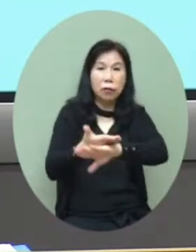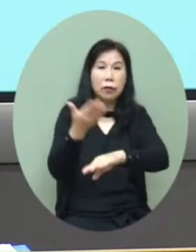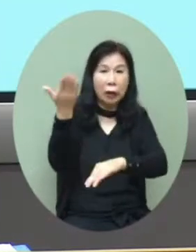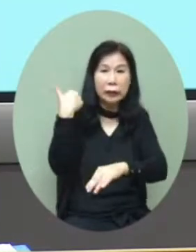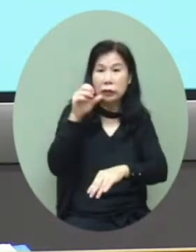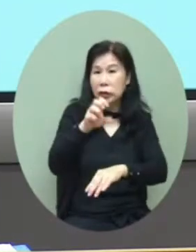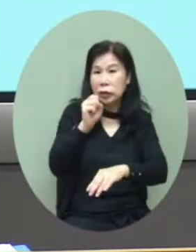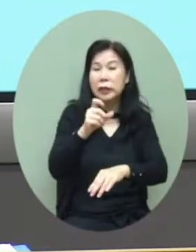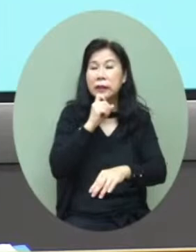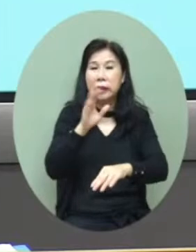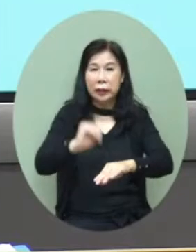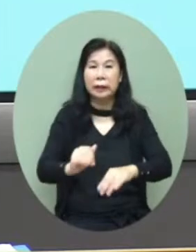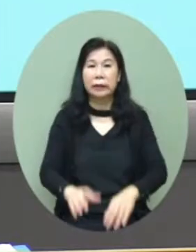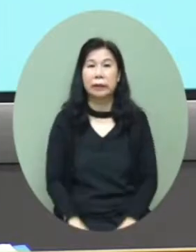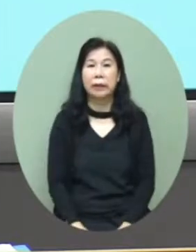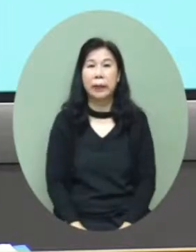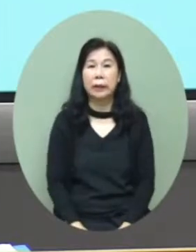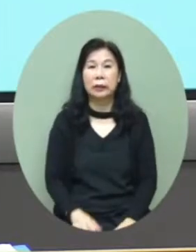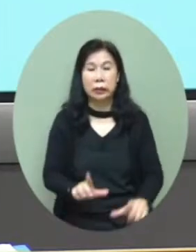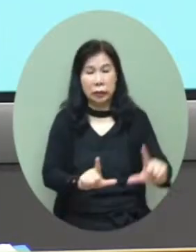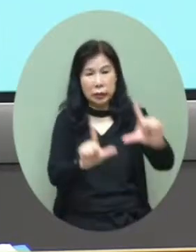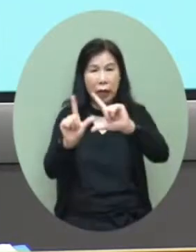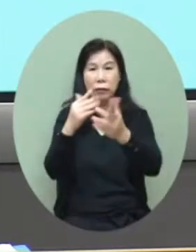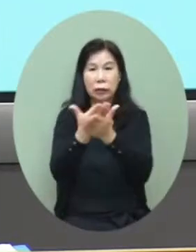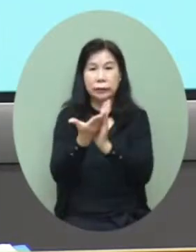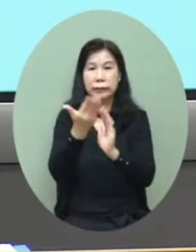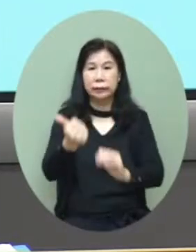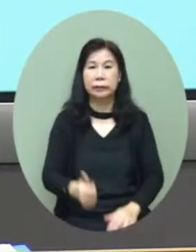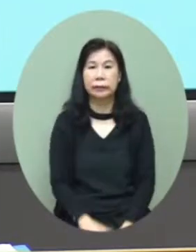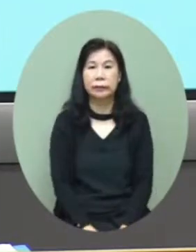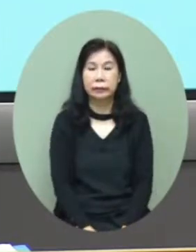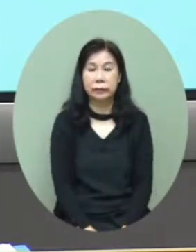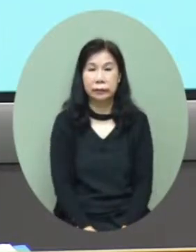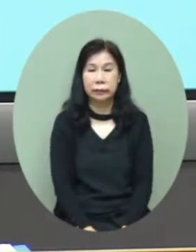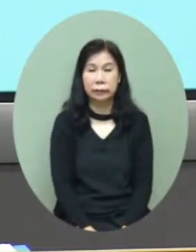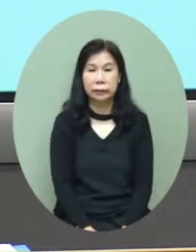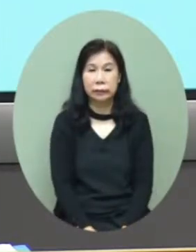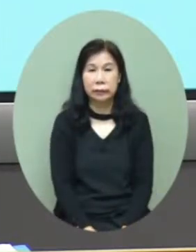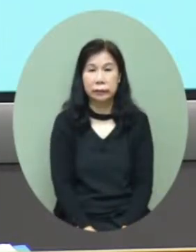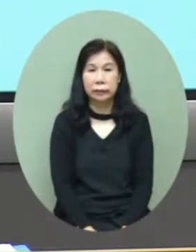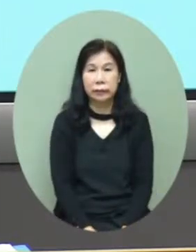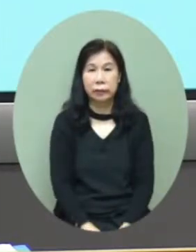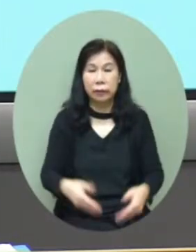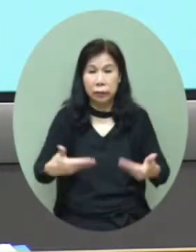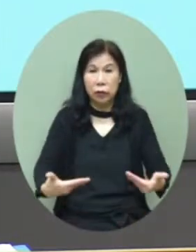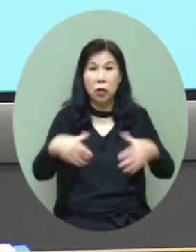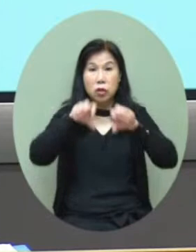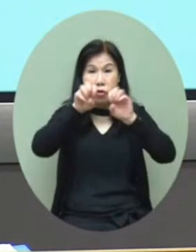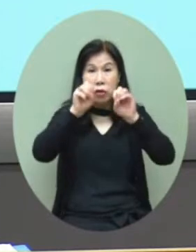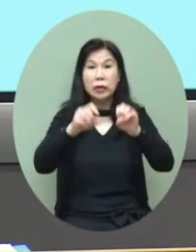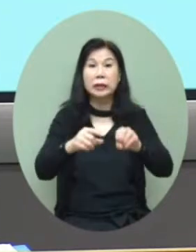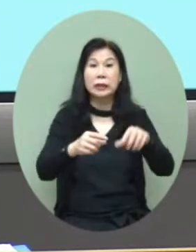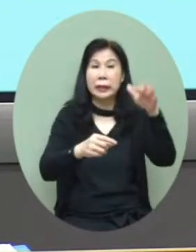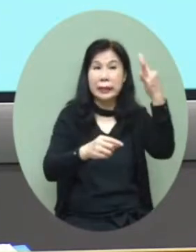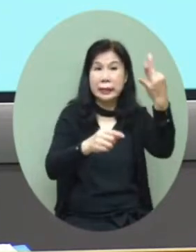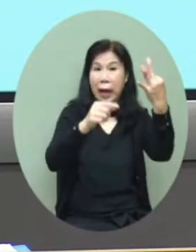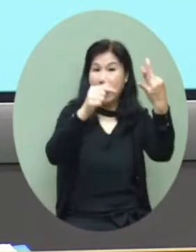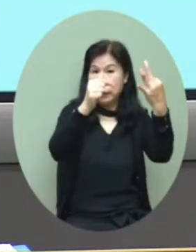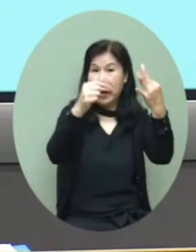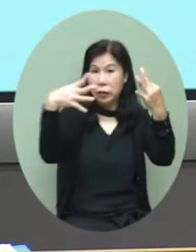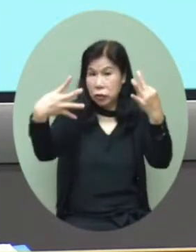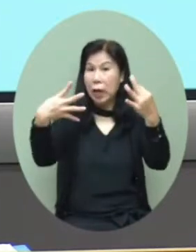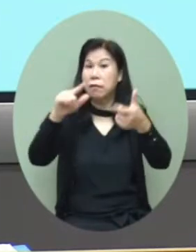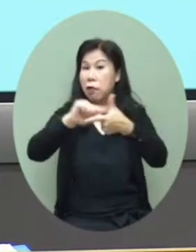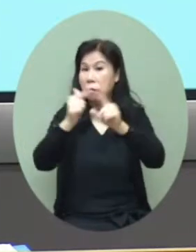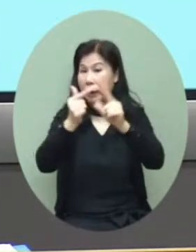our anti-epidemic efforts more effective and return to normal life sooner.